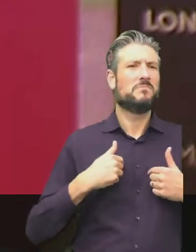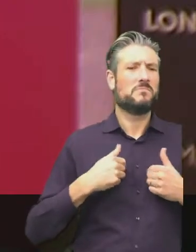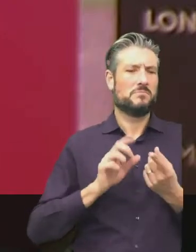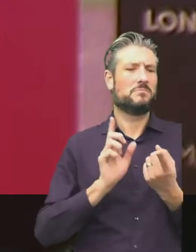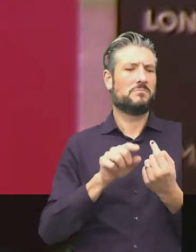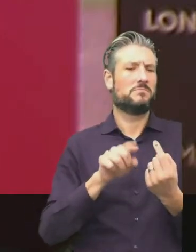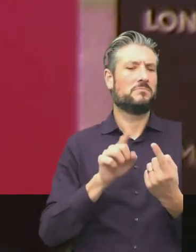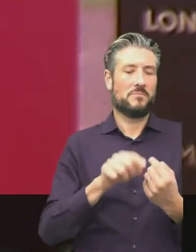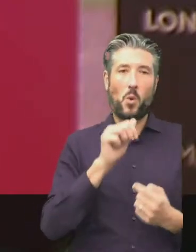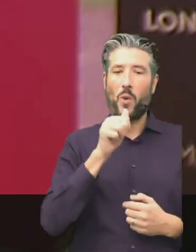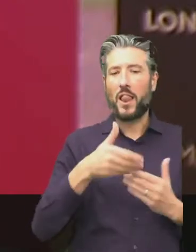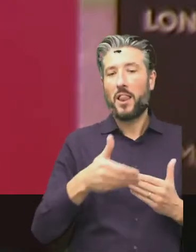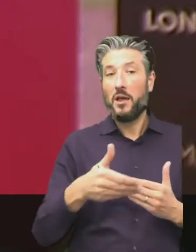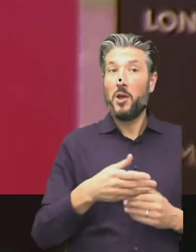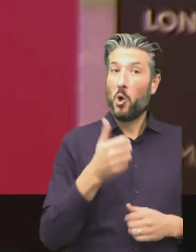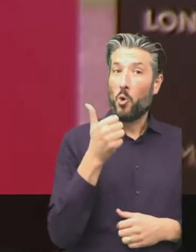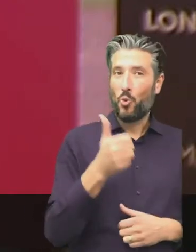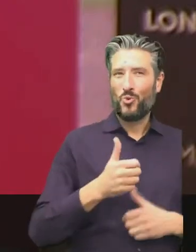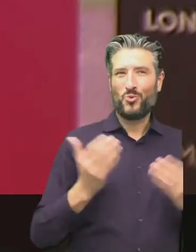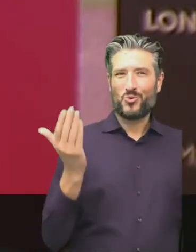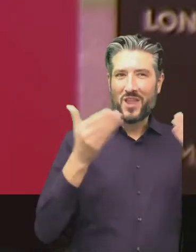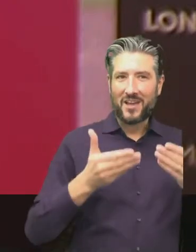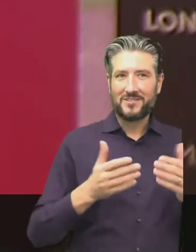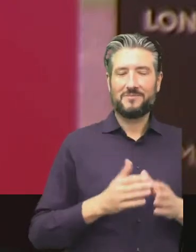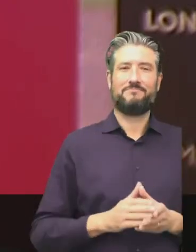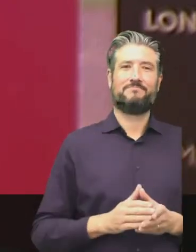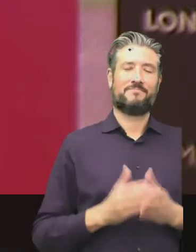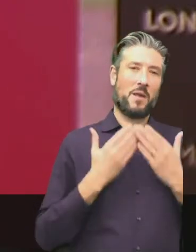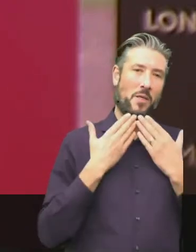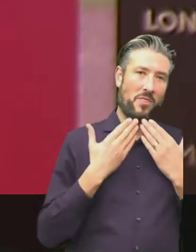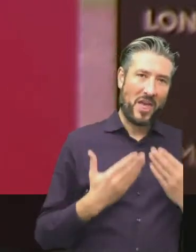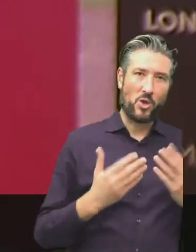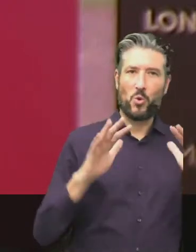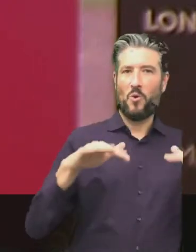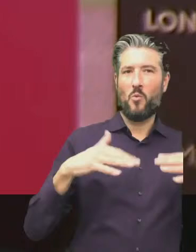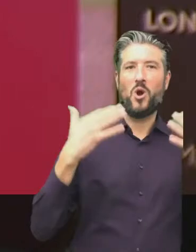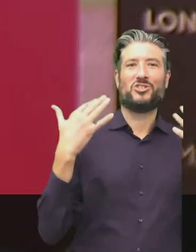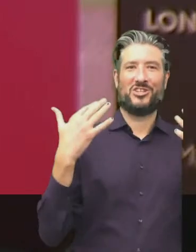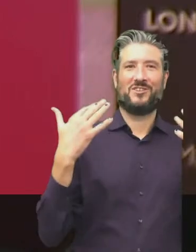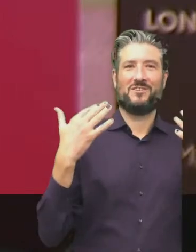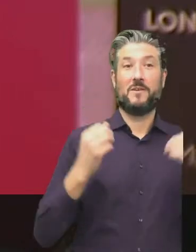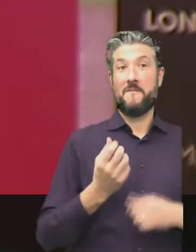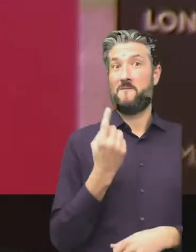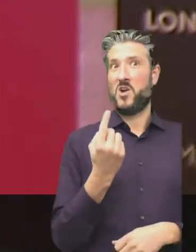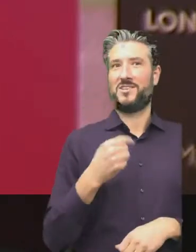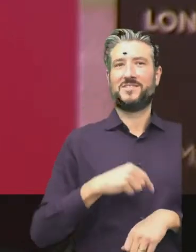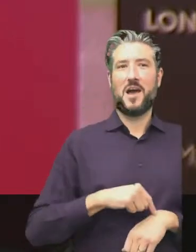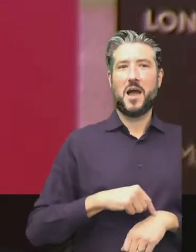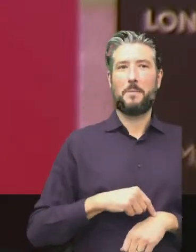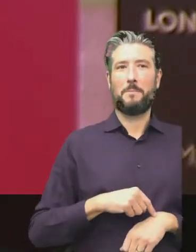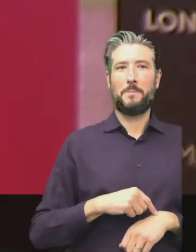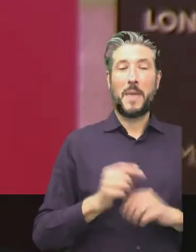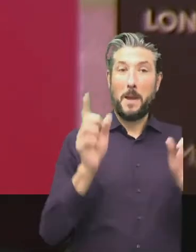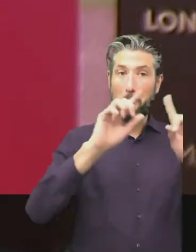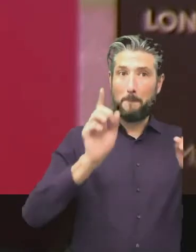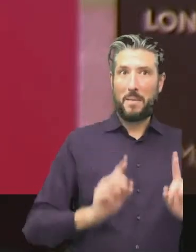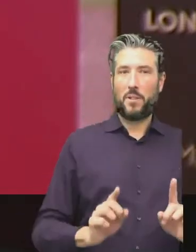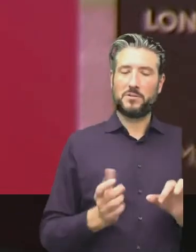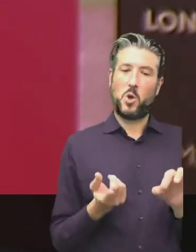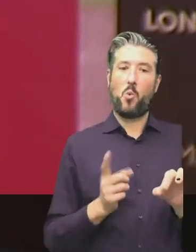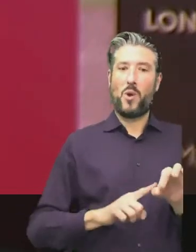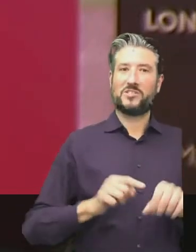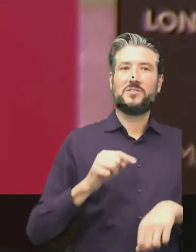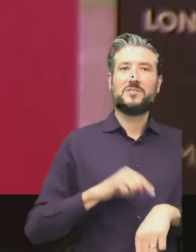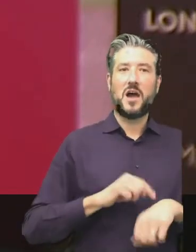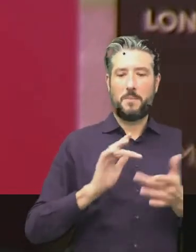night and thank you once again for joining us at our first ever People's Question Time online.